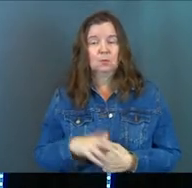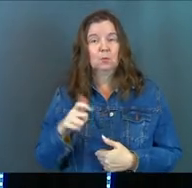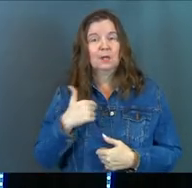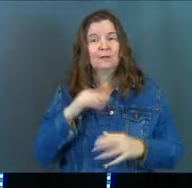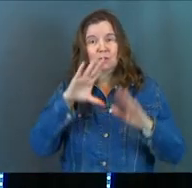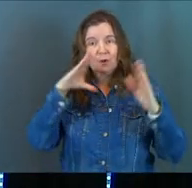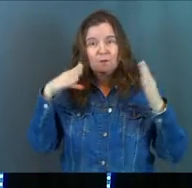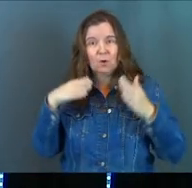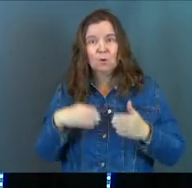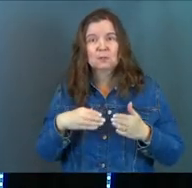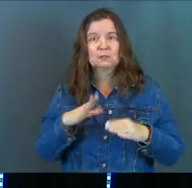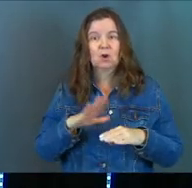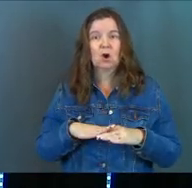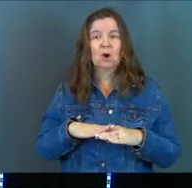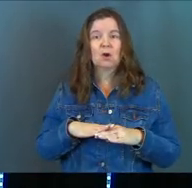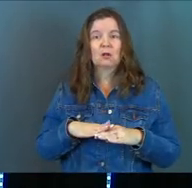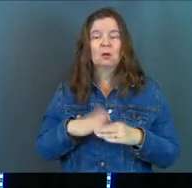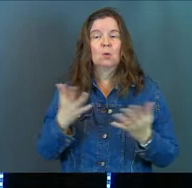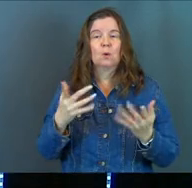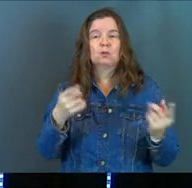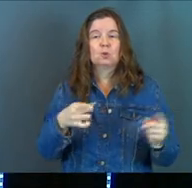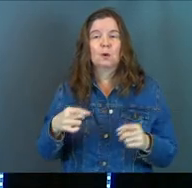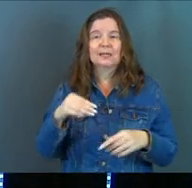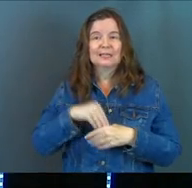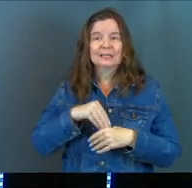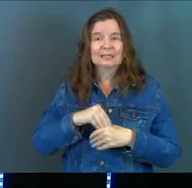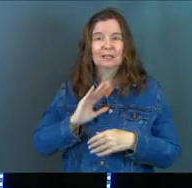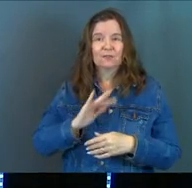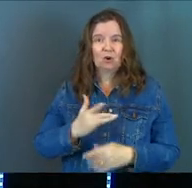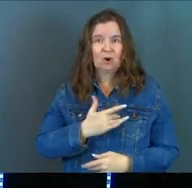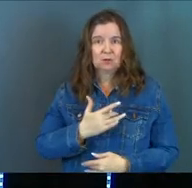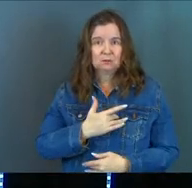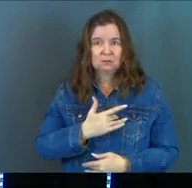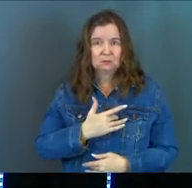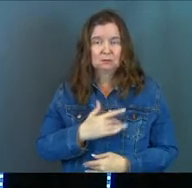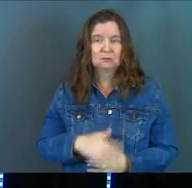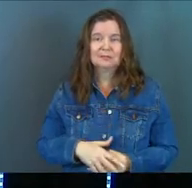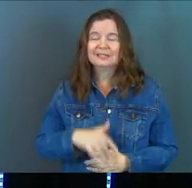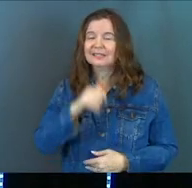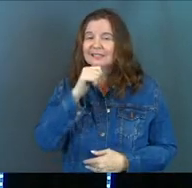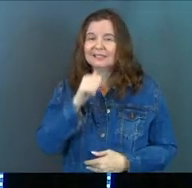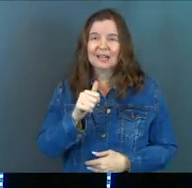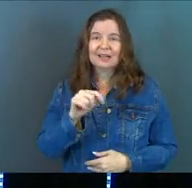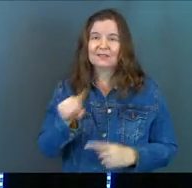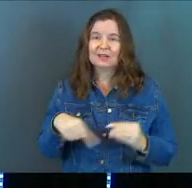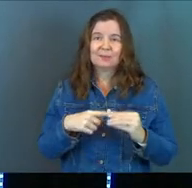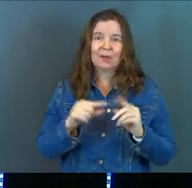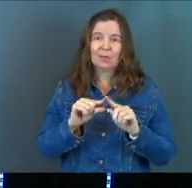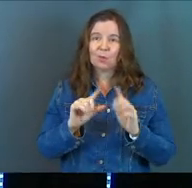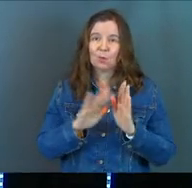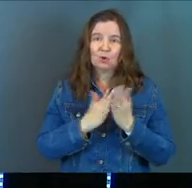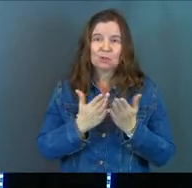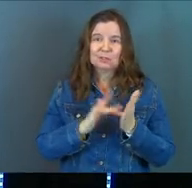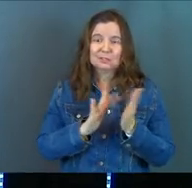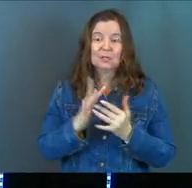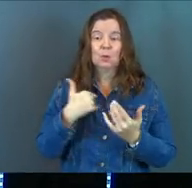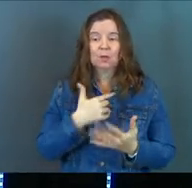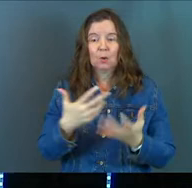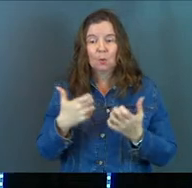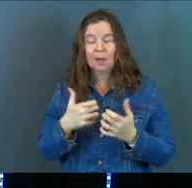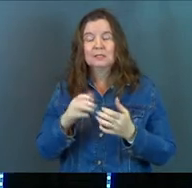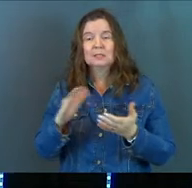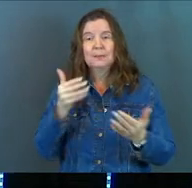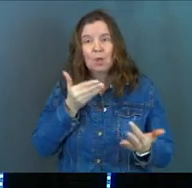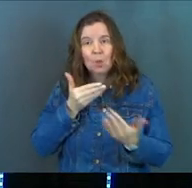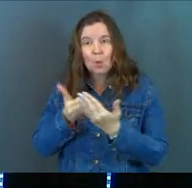We got to focus in on what's going on inside of our hearts. It's not even just about the words of Jesus. It's that we want to